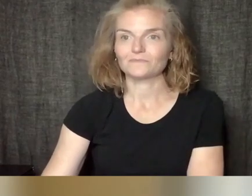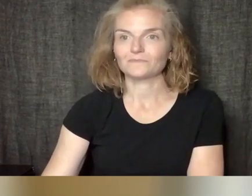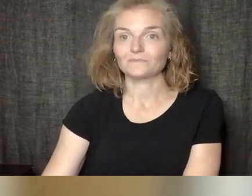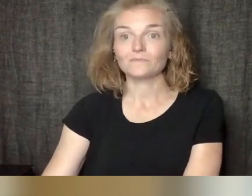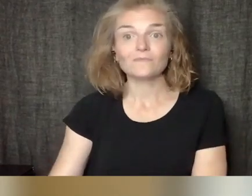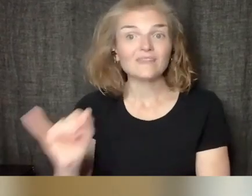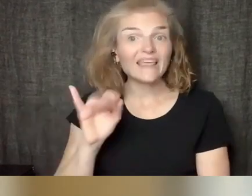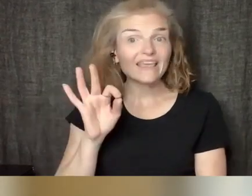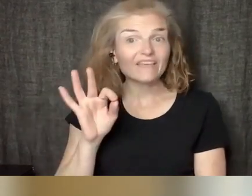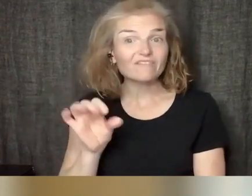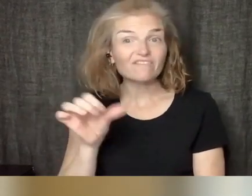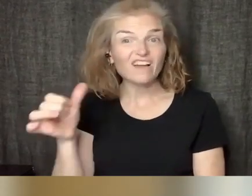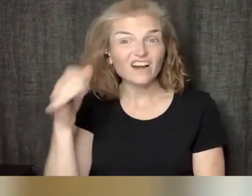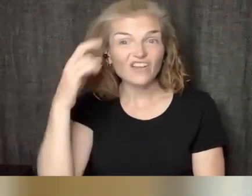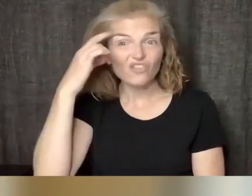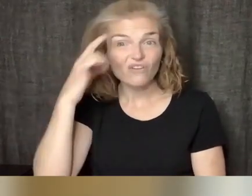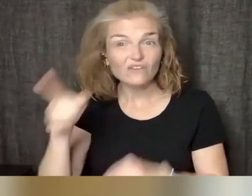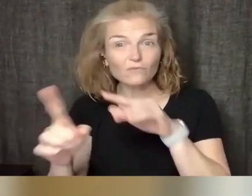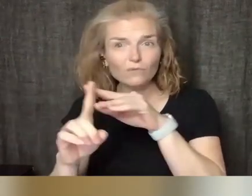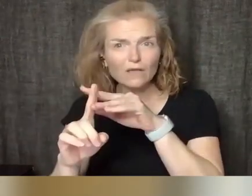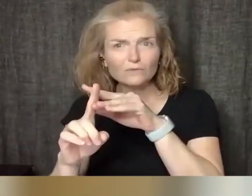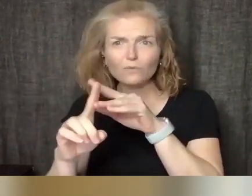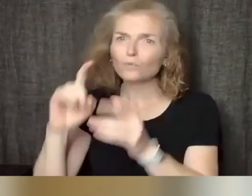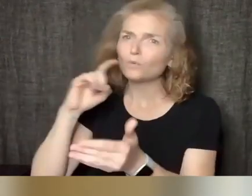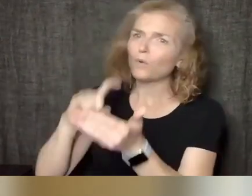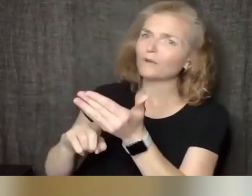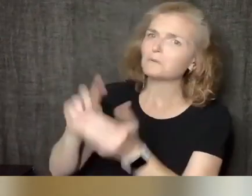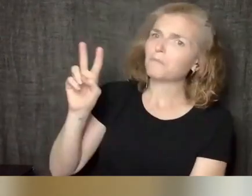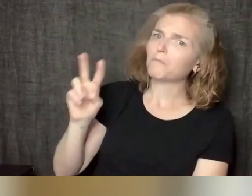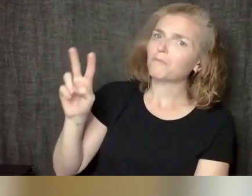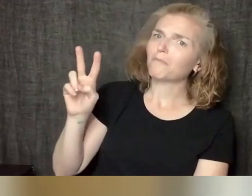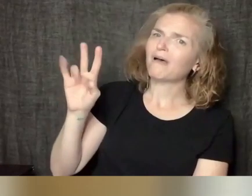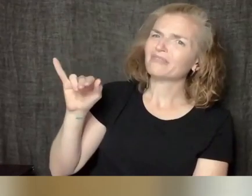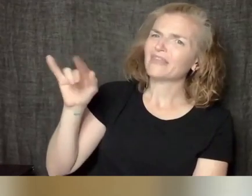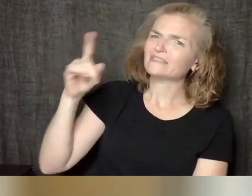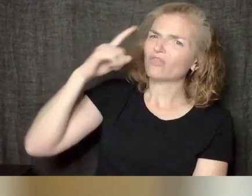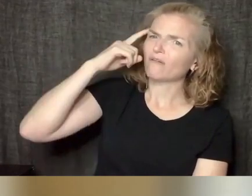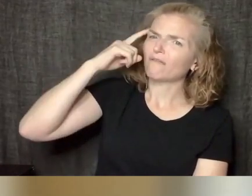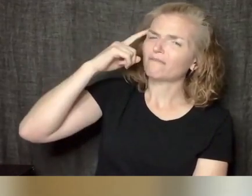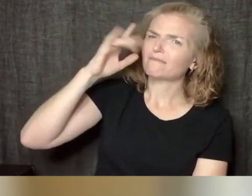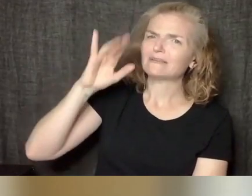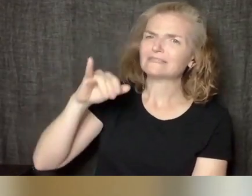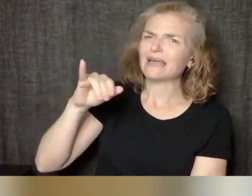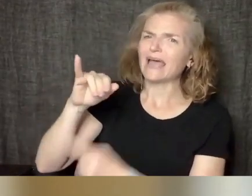If another thought arises, notice it's a thought. Is it wholesome or unwholesome?